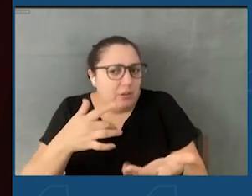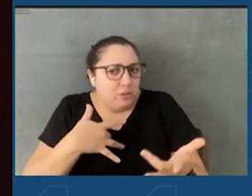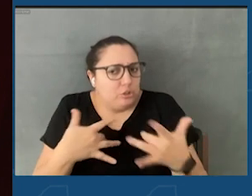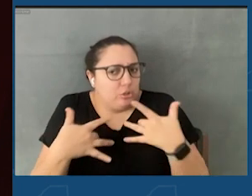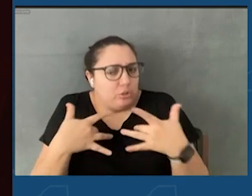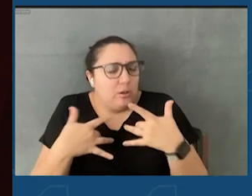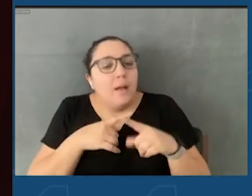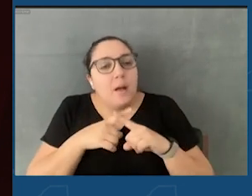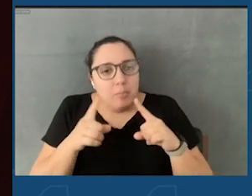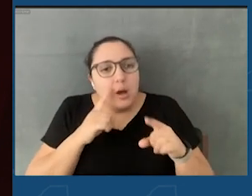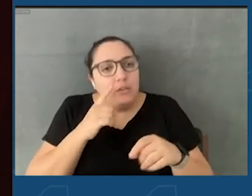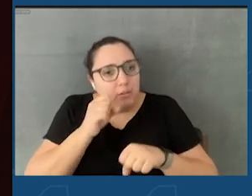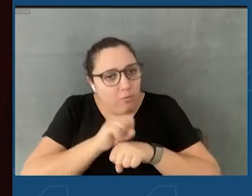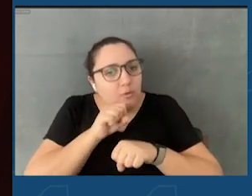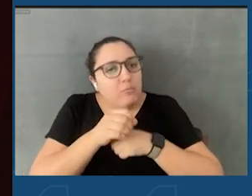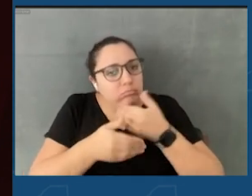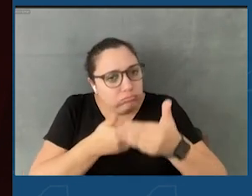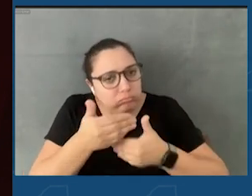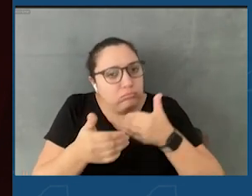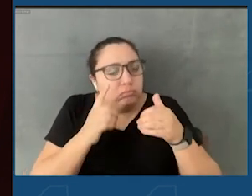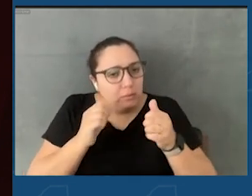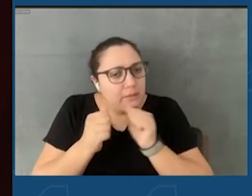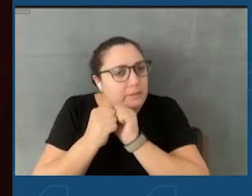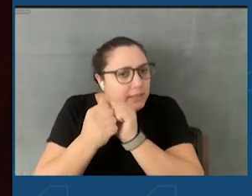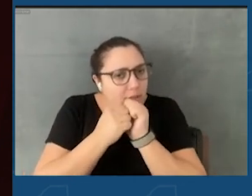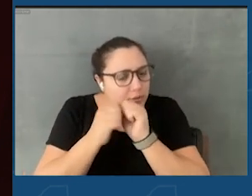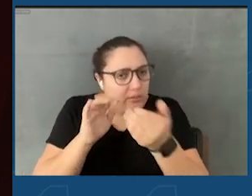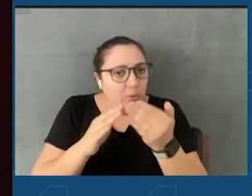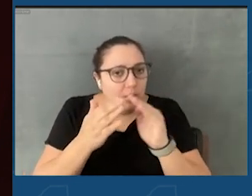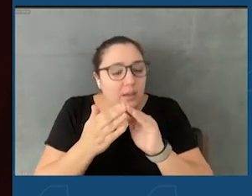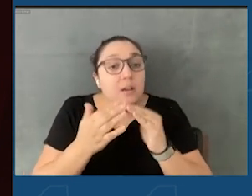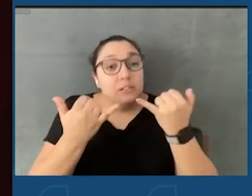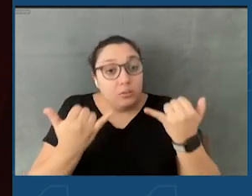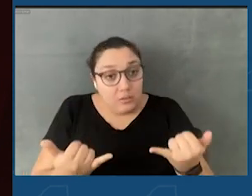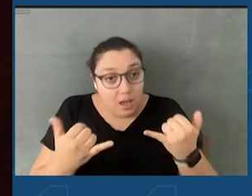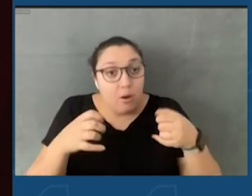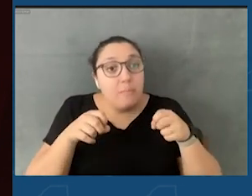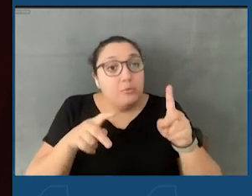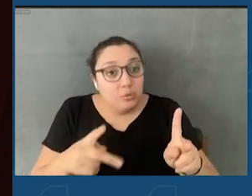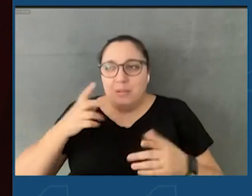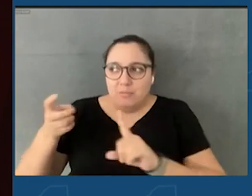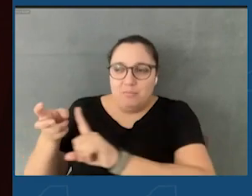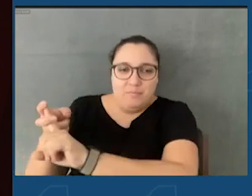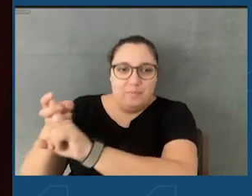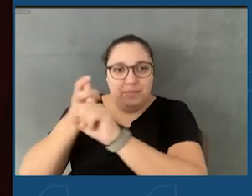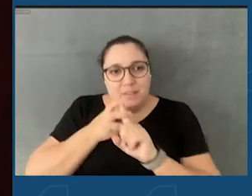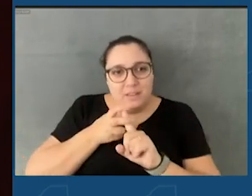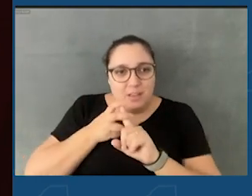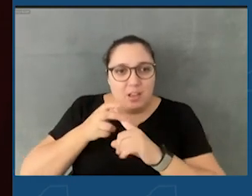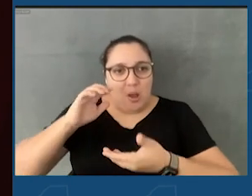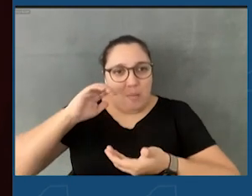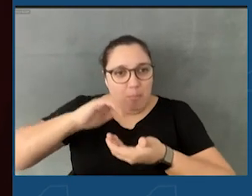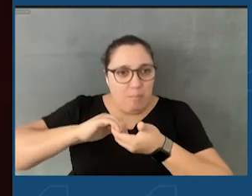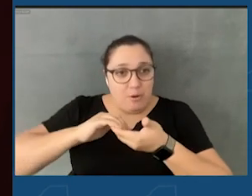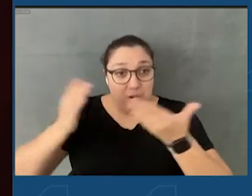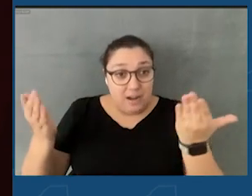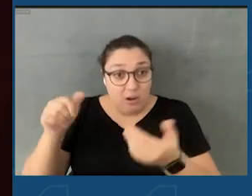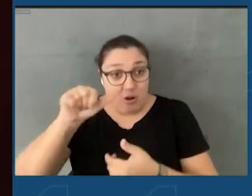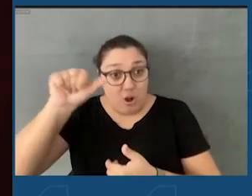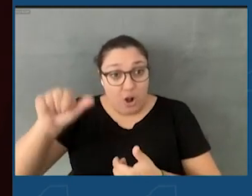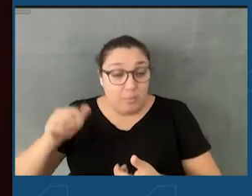right alongside the subsidized housing so that we can grow our tax base so that we can provide the essential city services and the